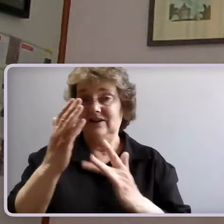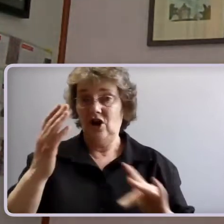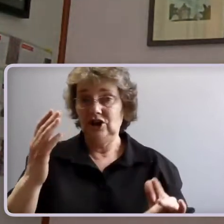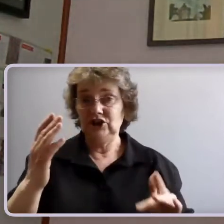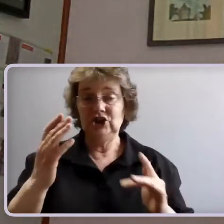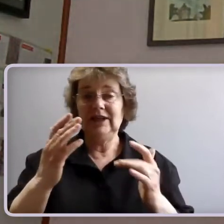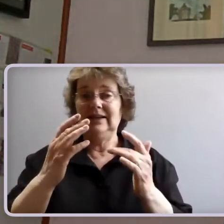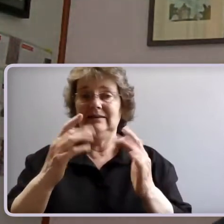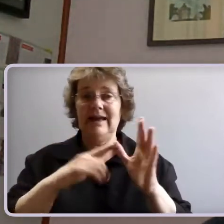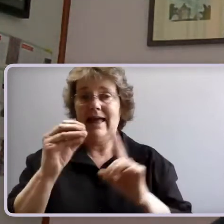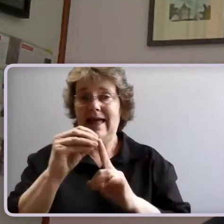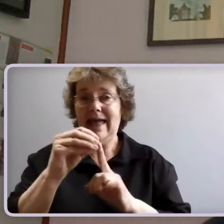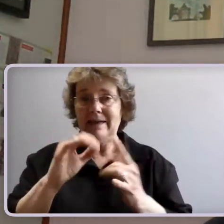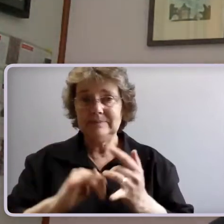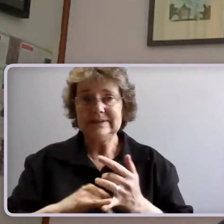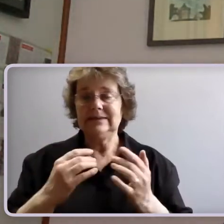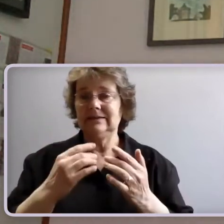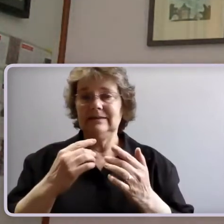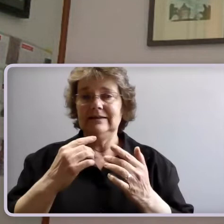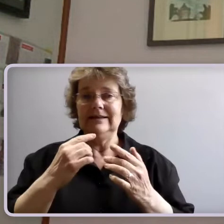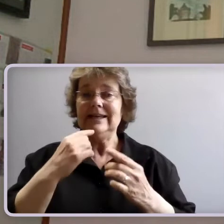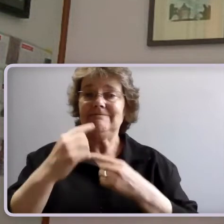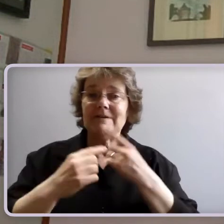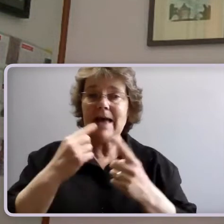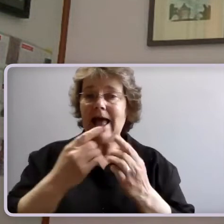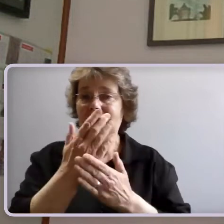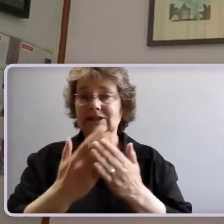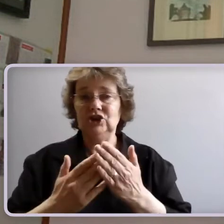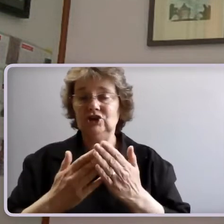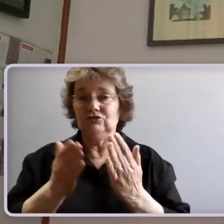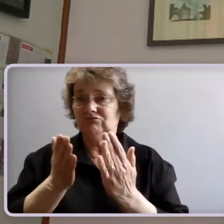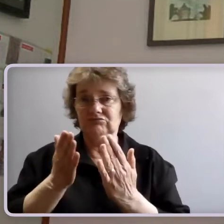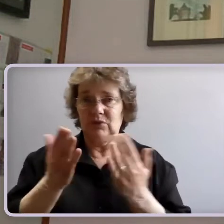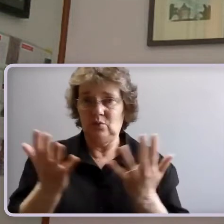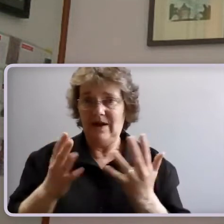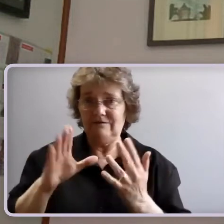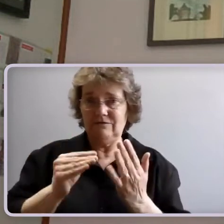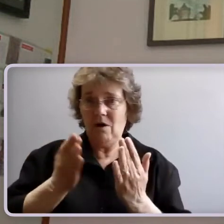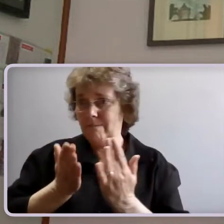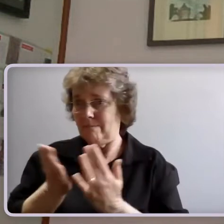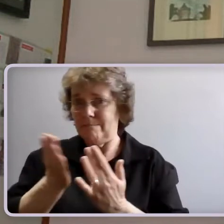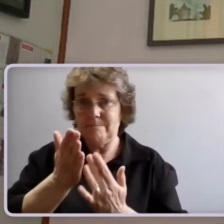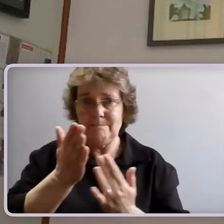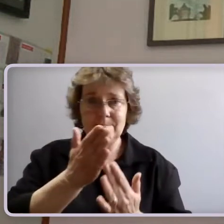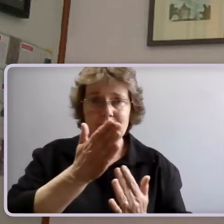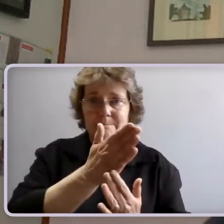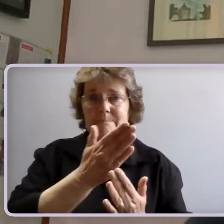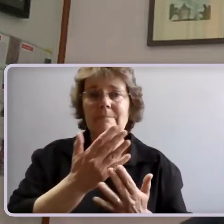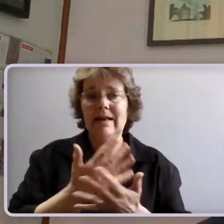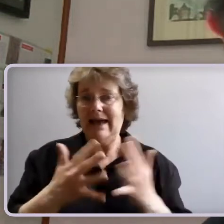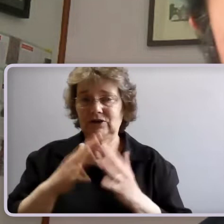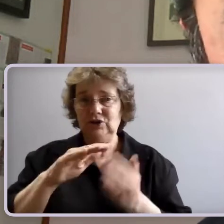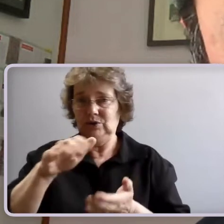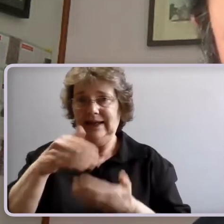information pathways can be a double-edged sword. It can either promote